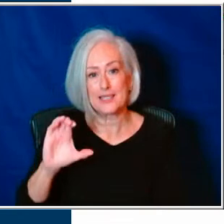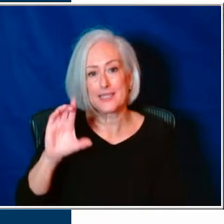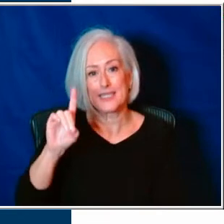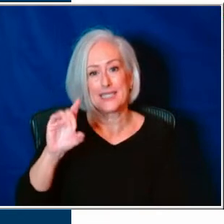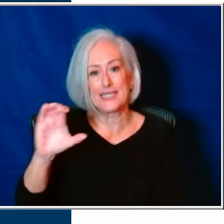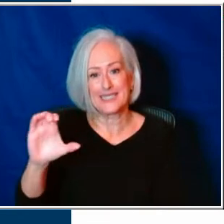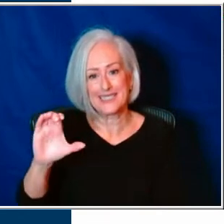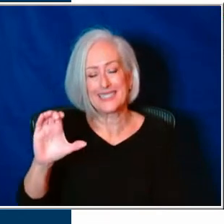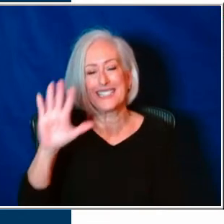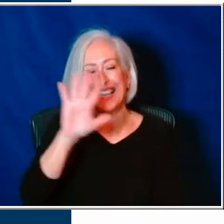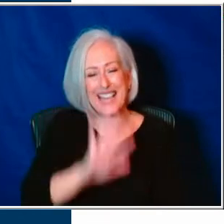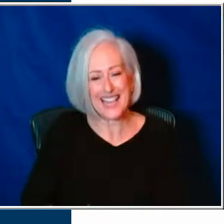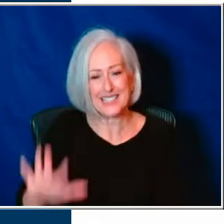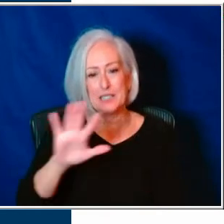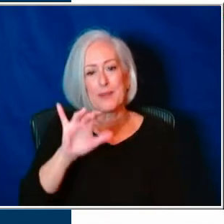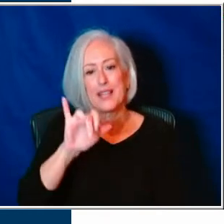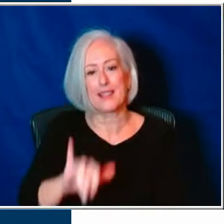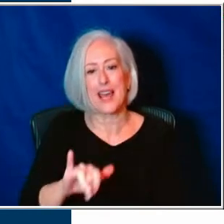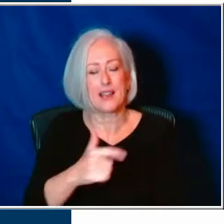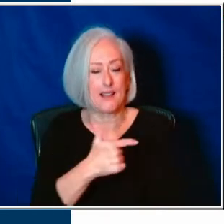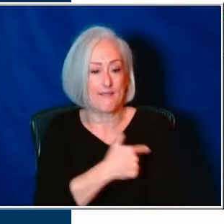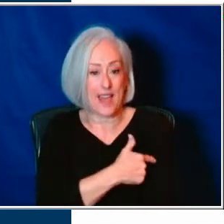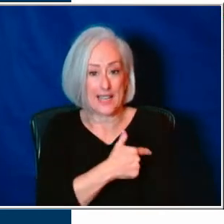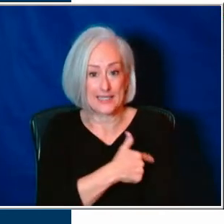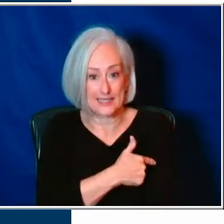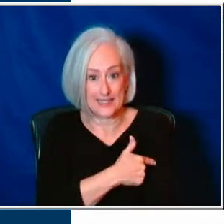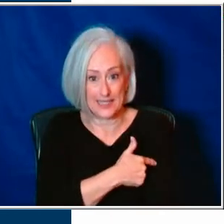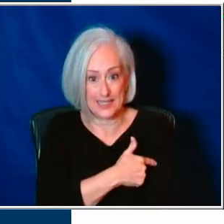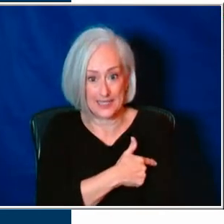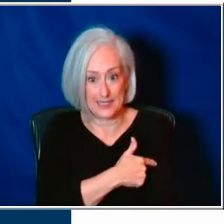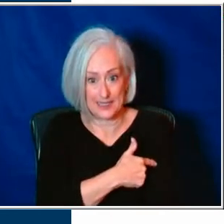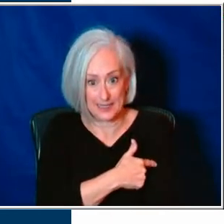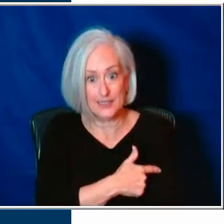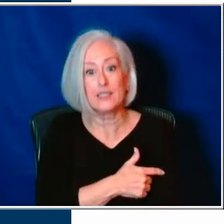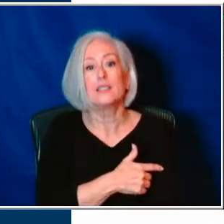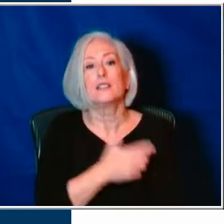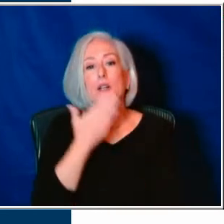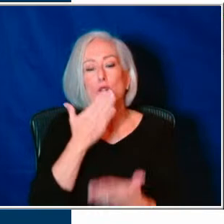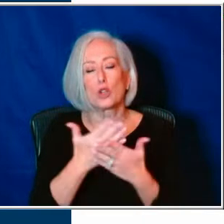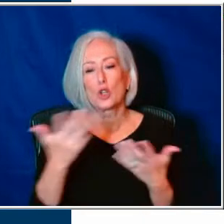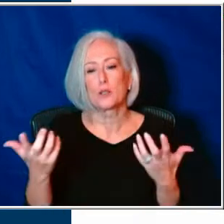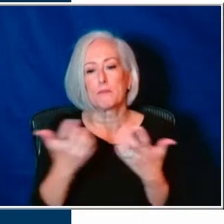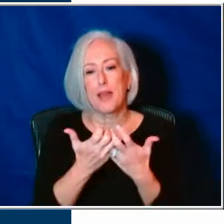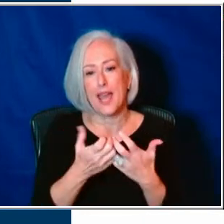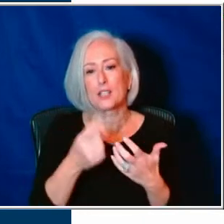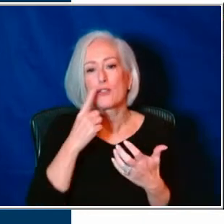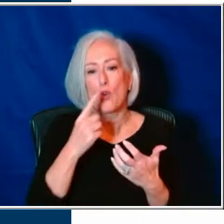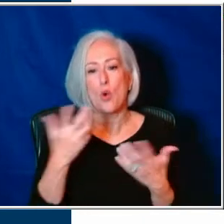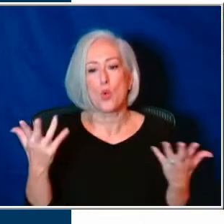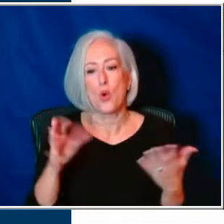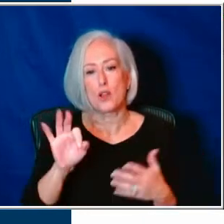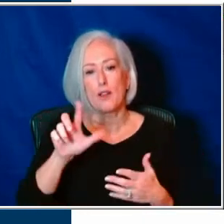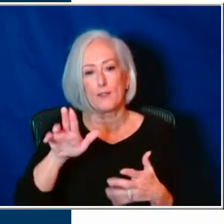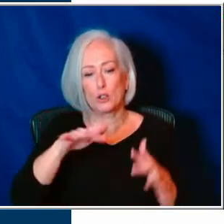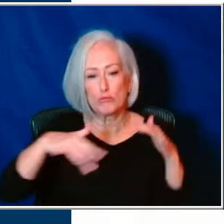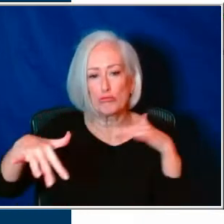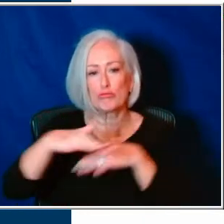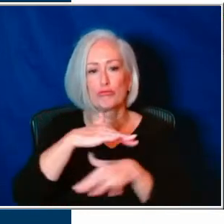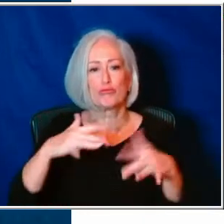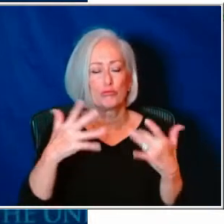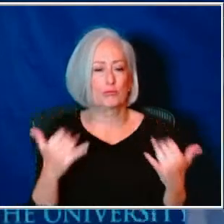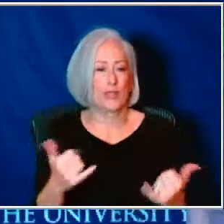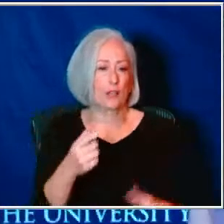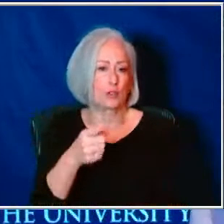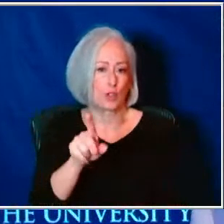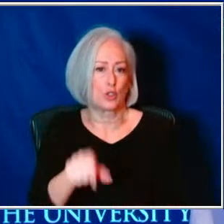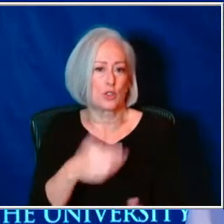says that the vaccine strains are a very good match to the current circulating strains, so you should get fairly good